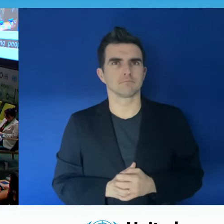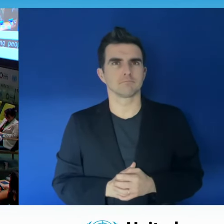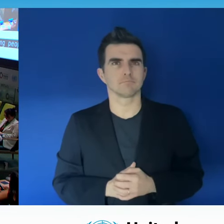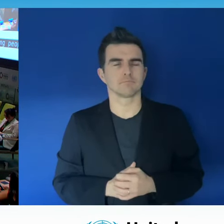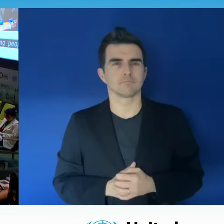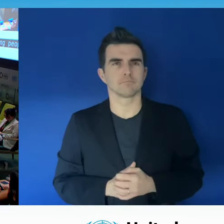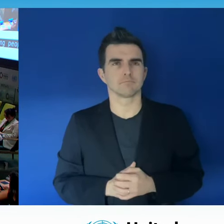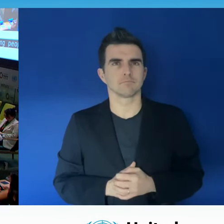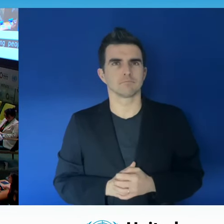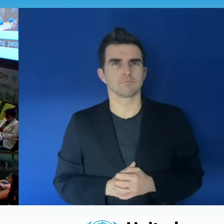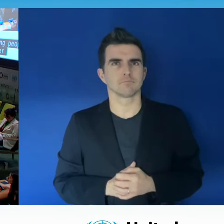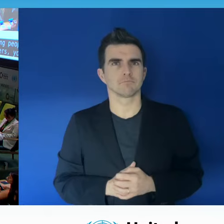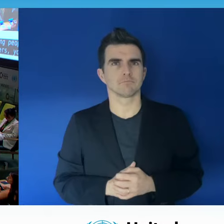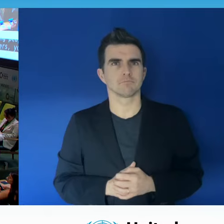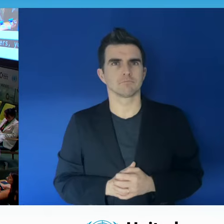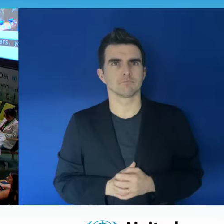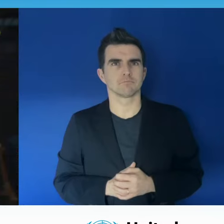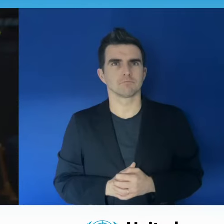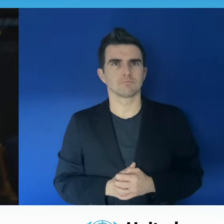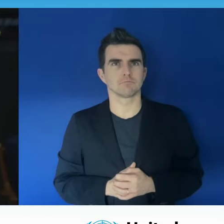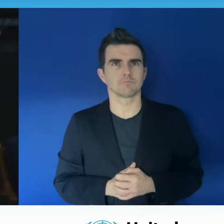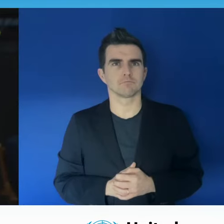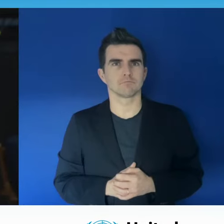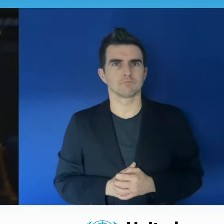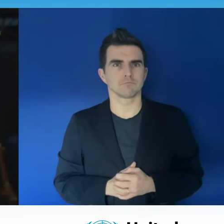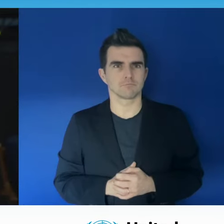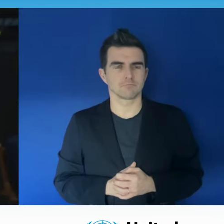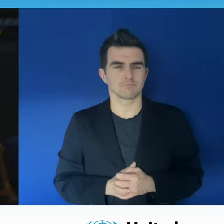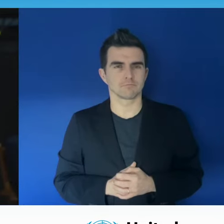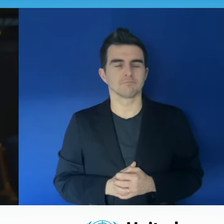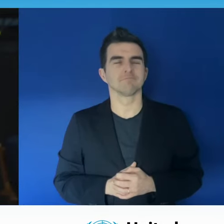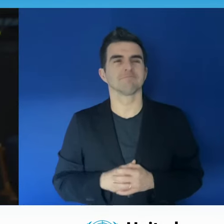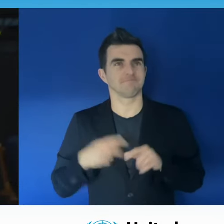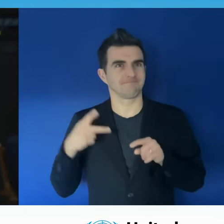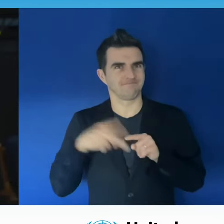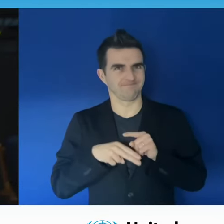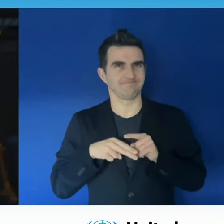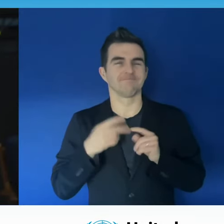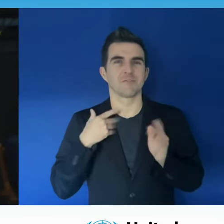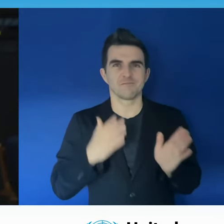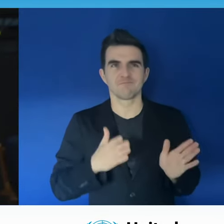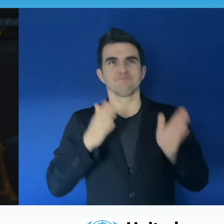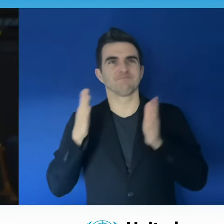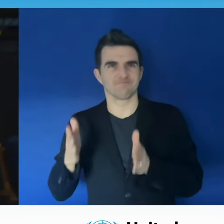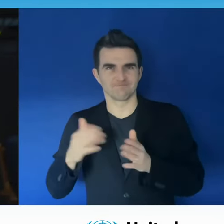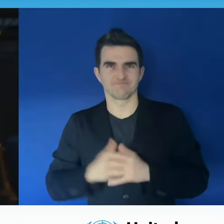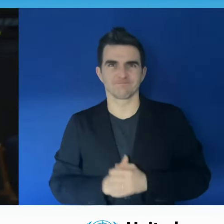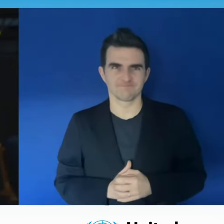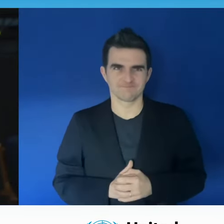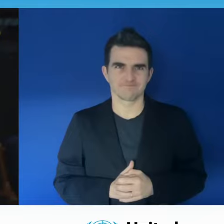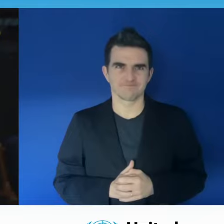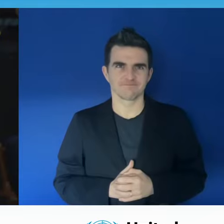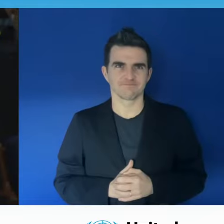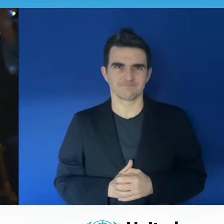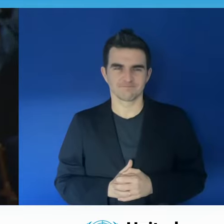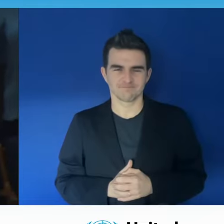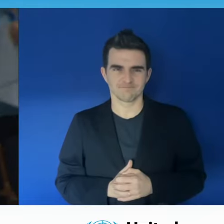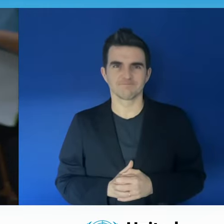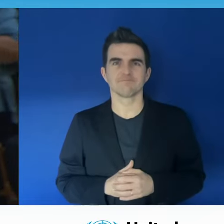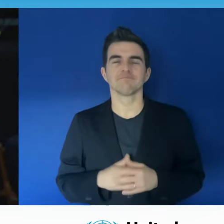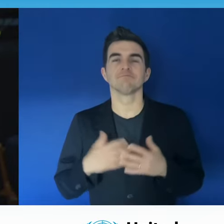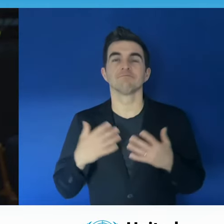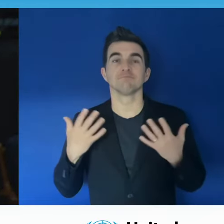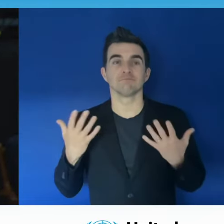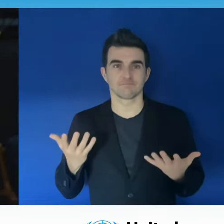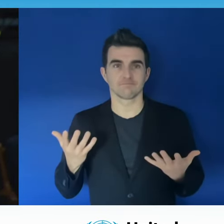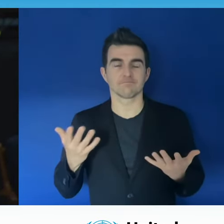To move on with the next person. Thank you, His Excellency. Now, next speaker, I'd